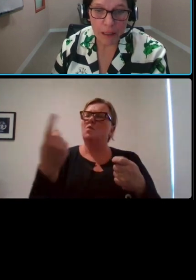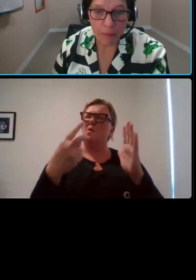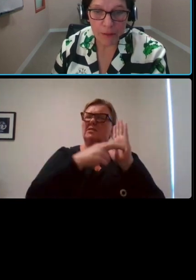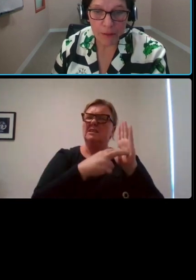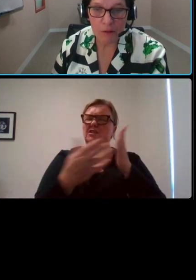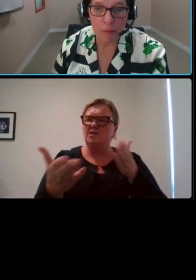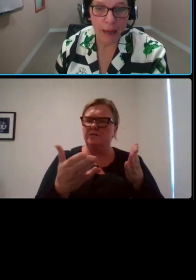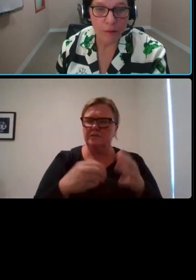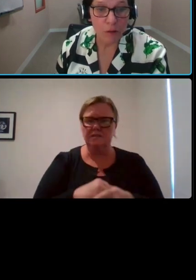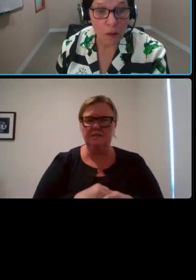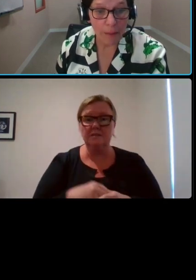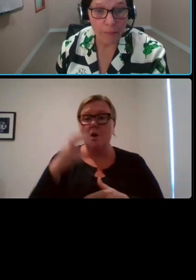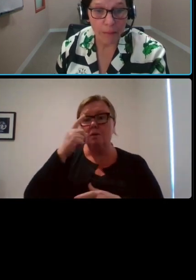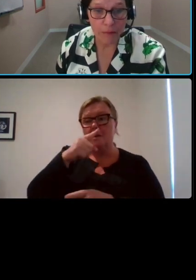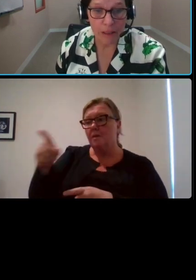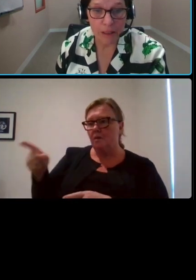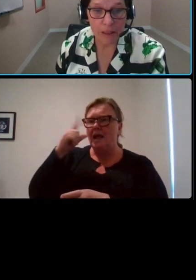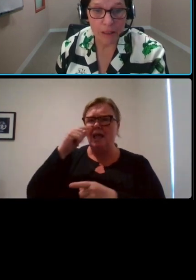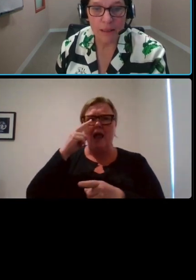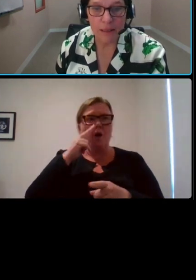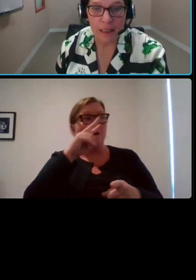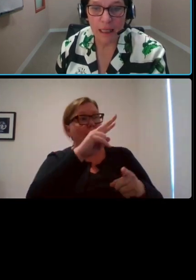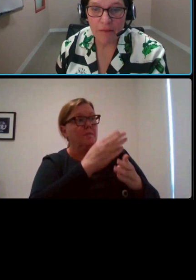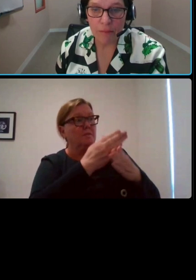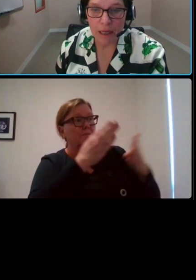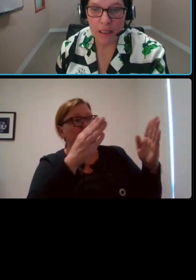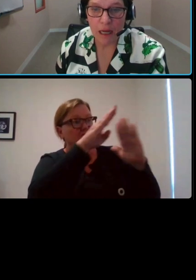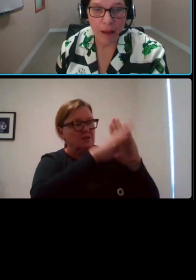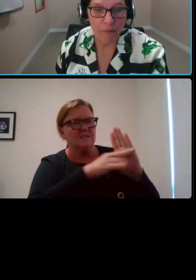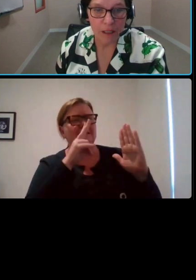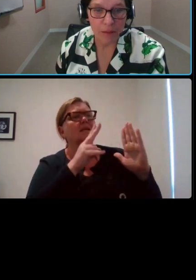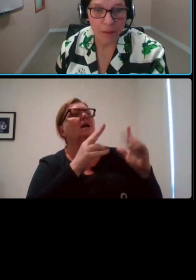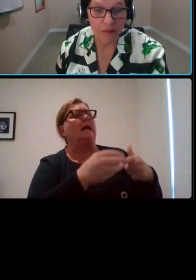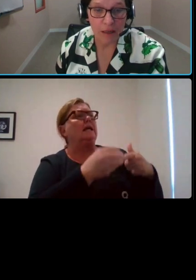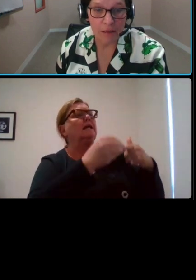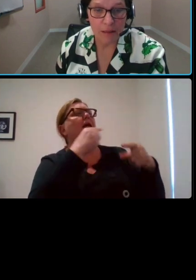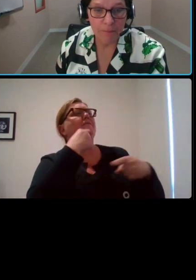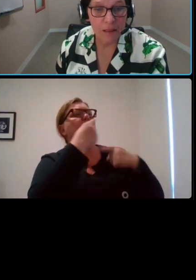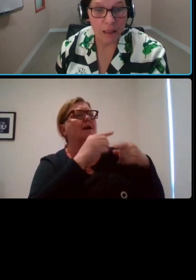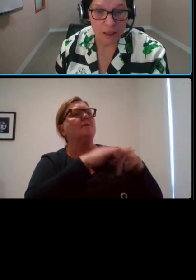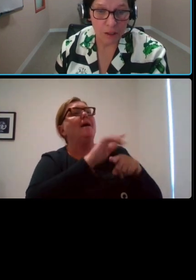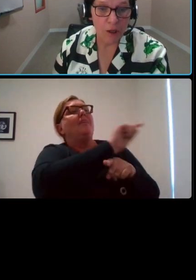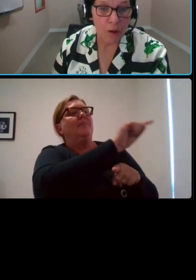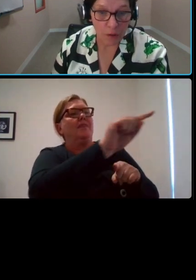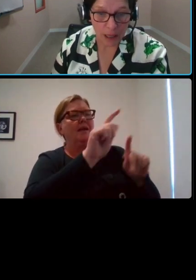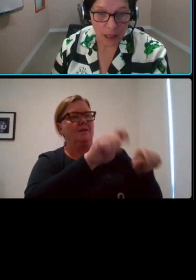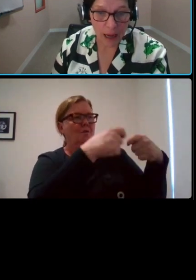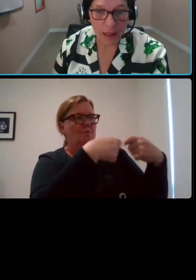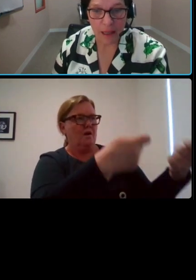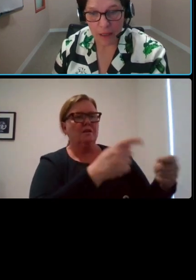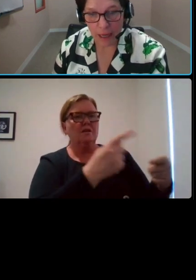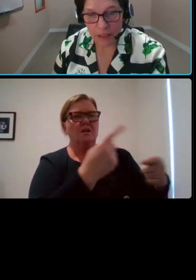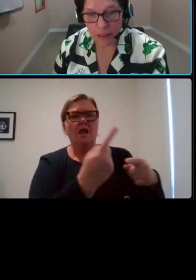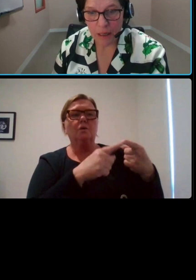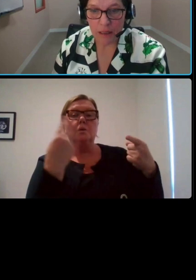Older people and their representatives will be able to look up the public register to see key information about registered providers, such as who they